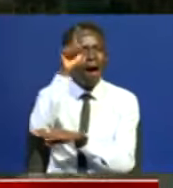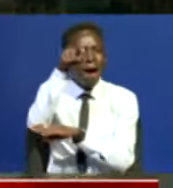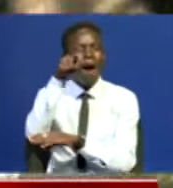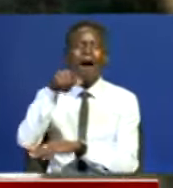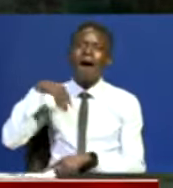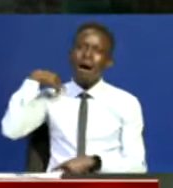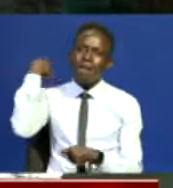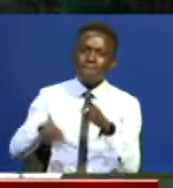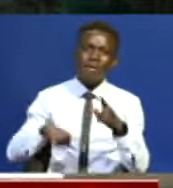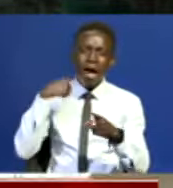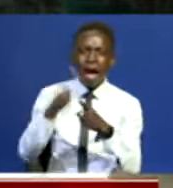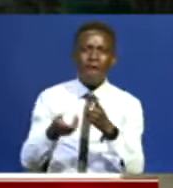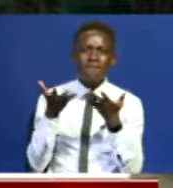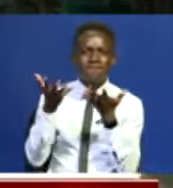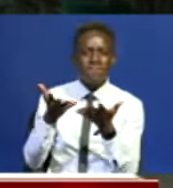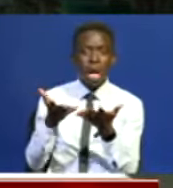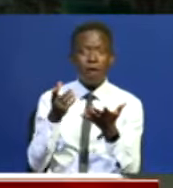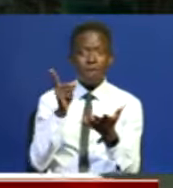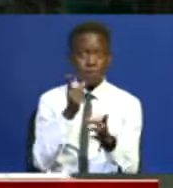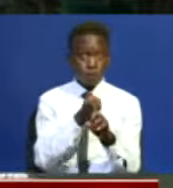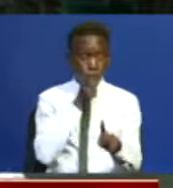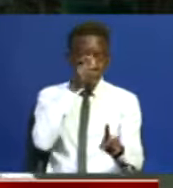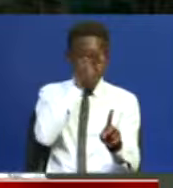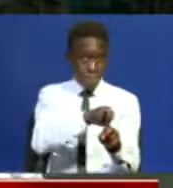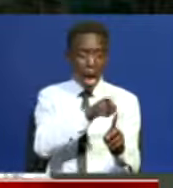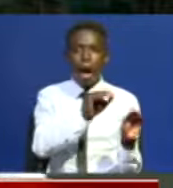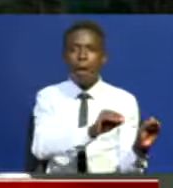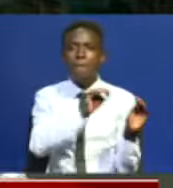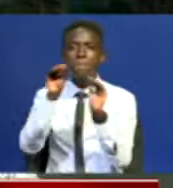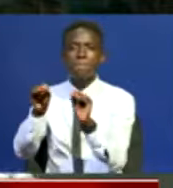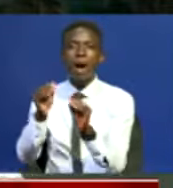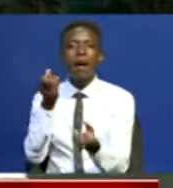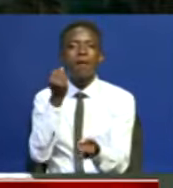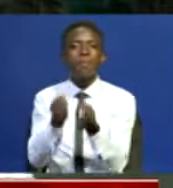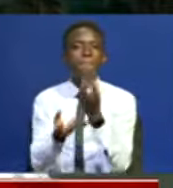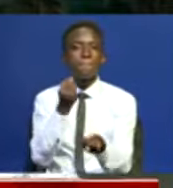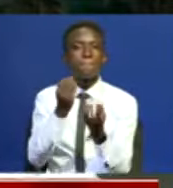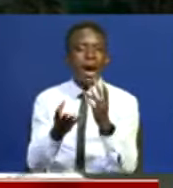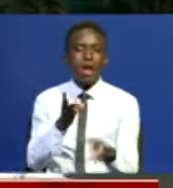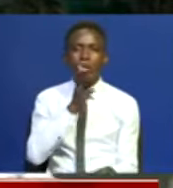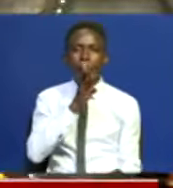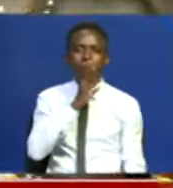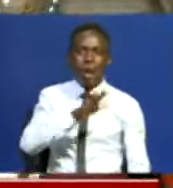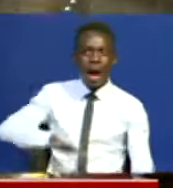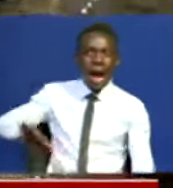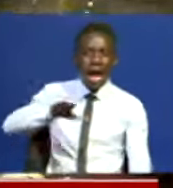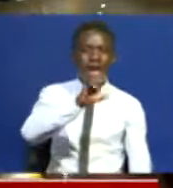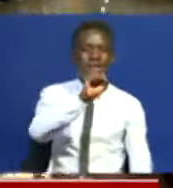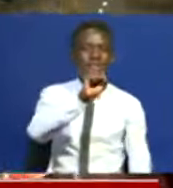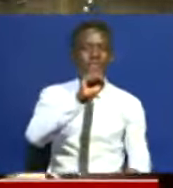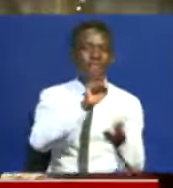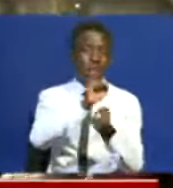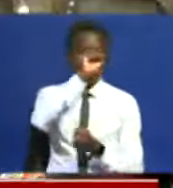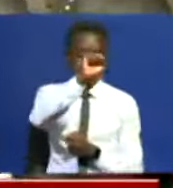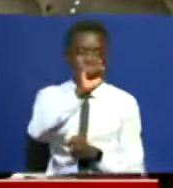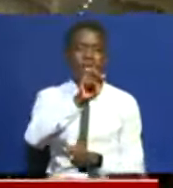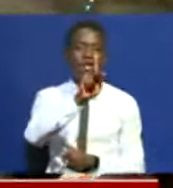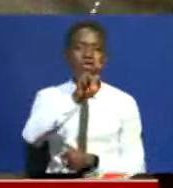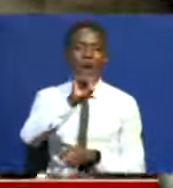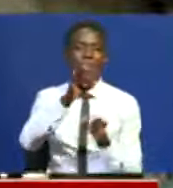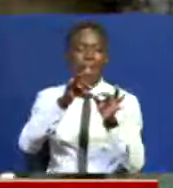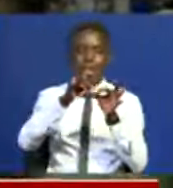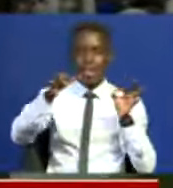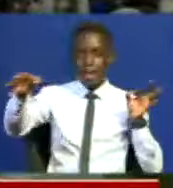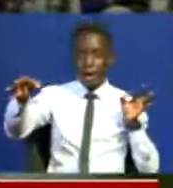lake, we go to Lake Baringo, about 15 kilometers apart. Lydia Dinteo, the